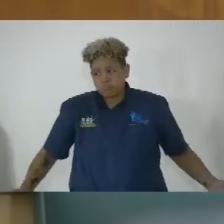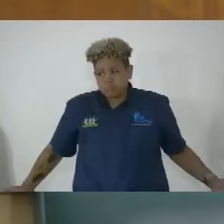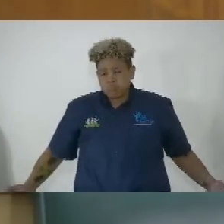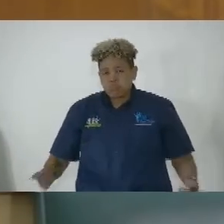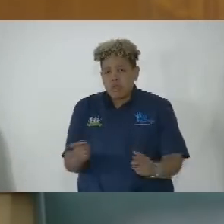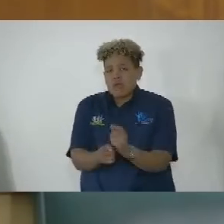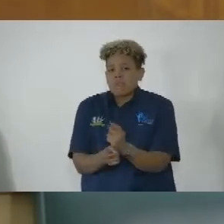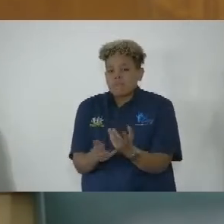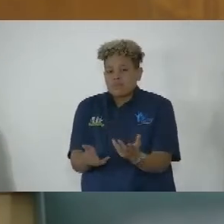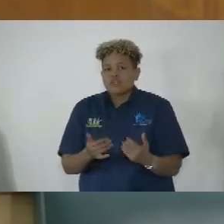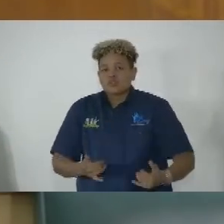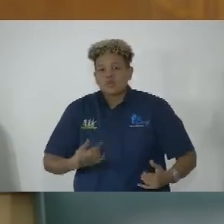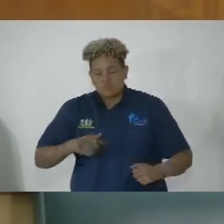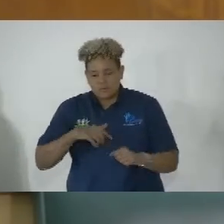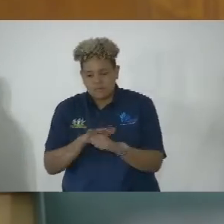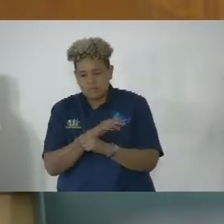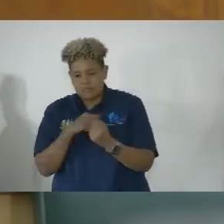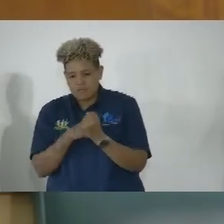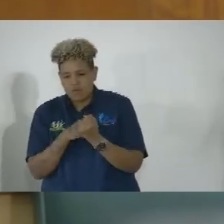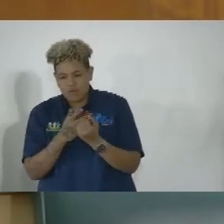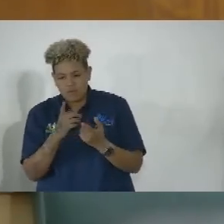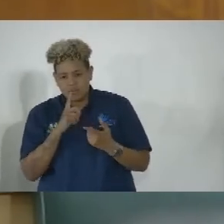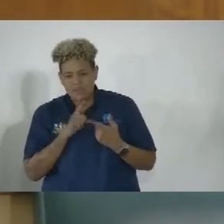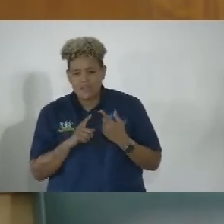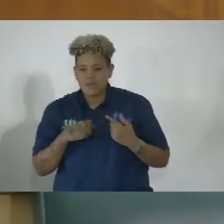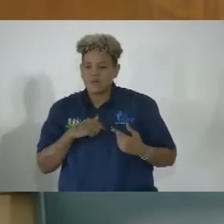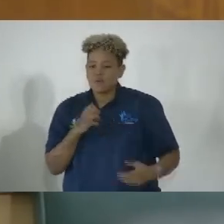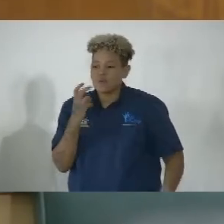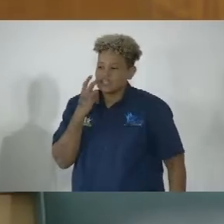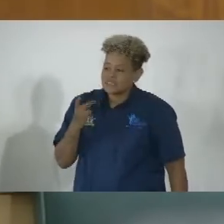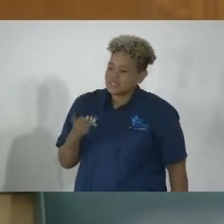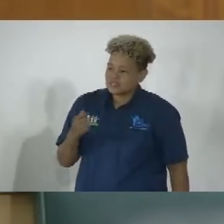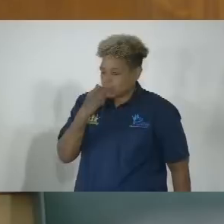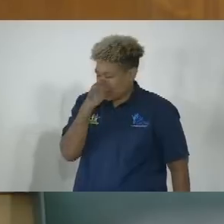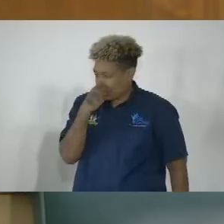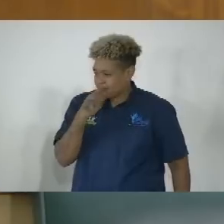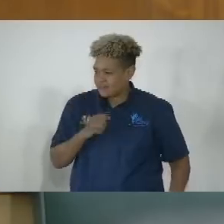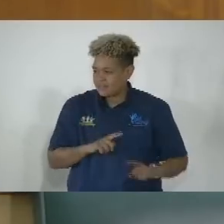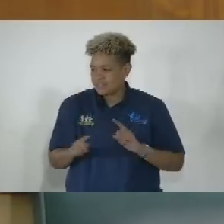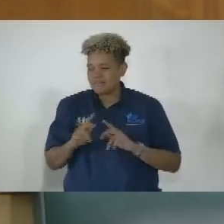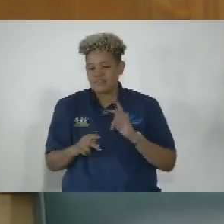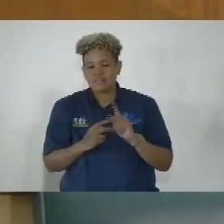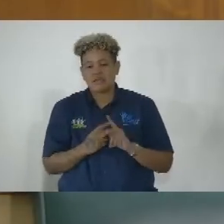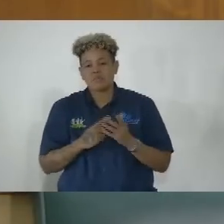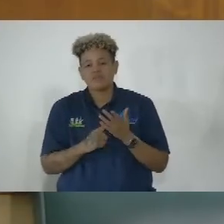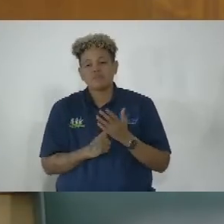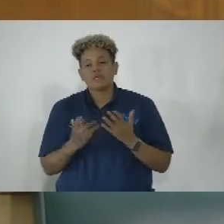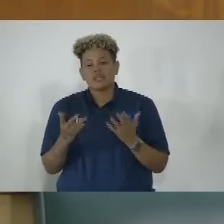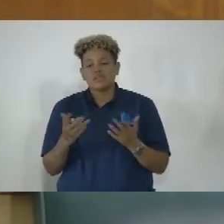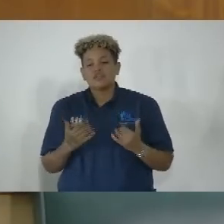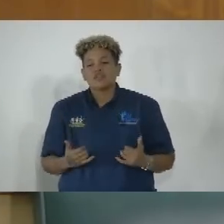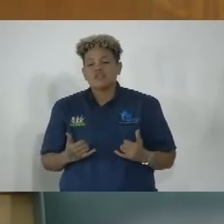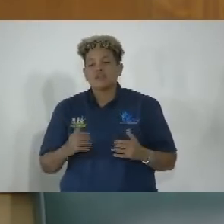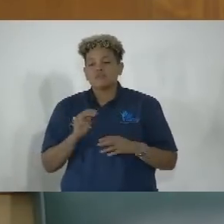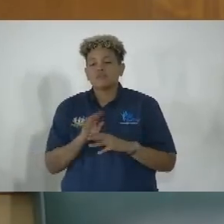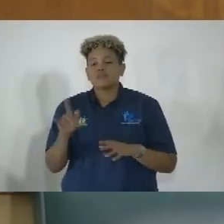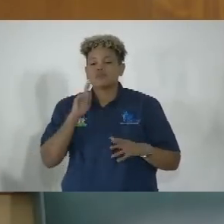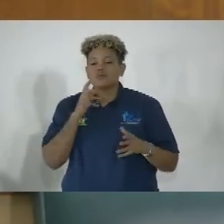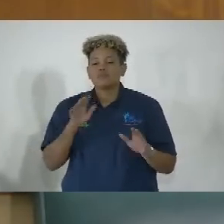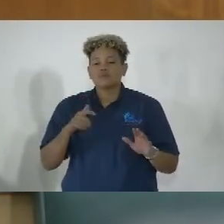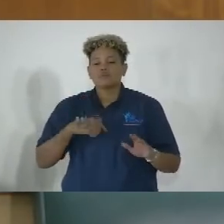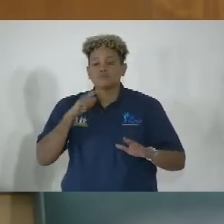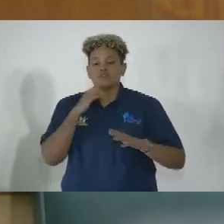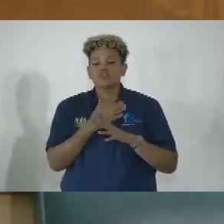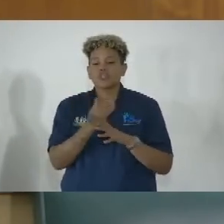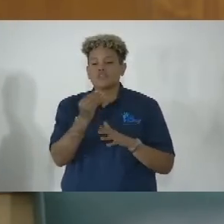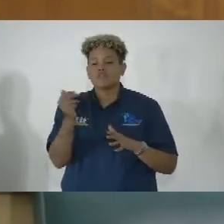amendments here today, although we would have wanted to have a different type of debate. Minister, you will permit me to just share a